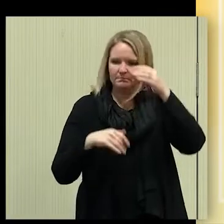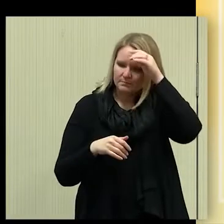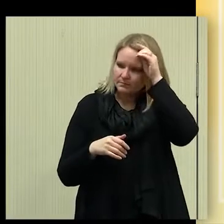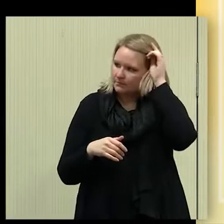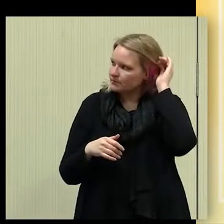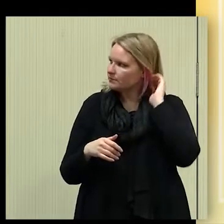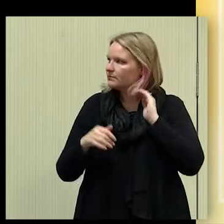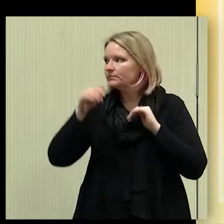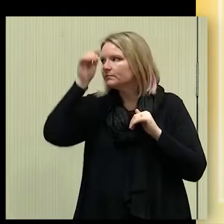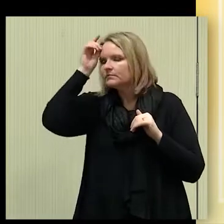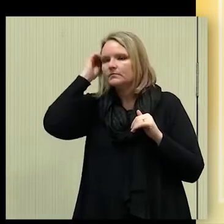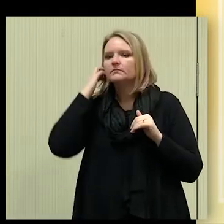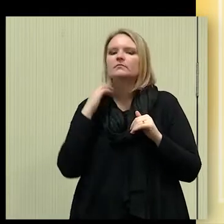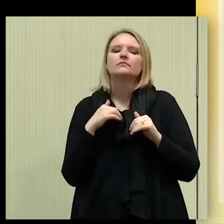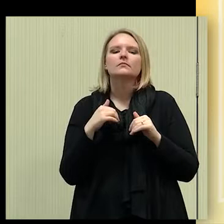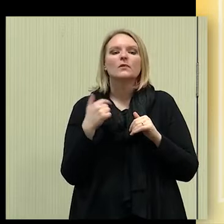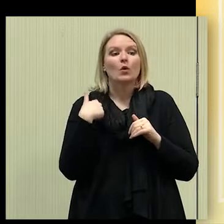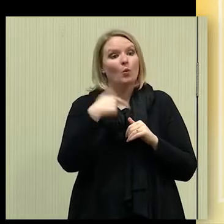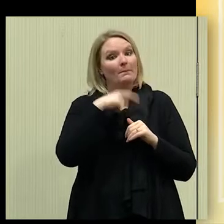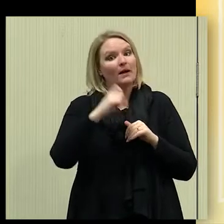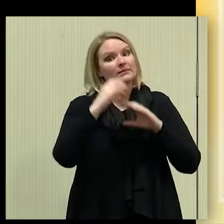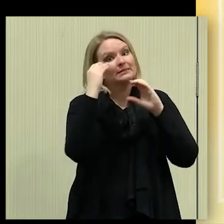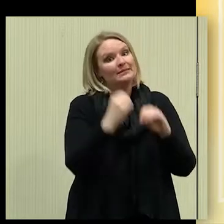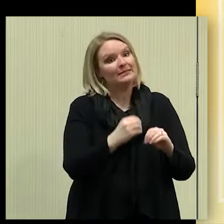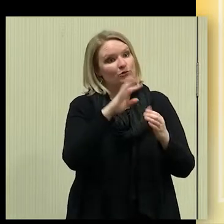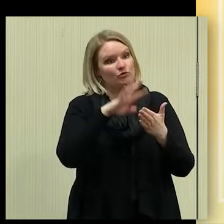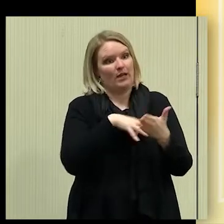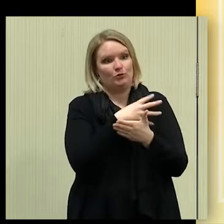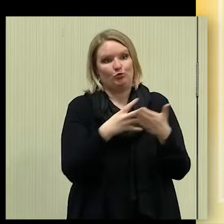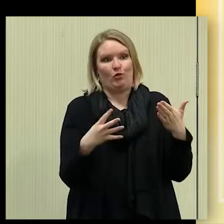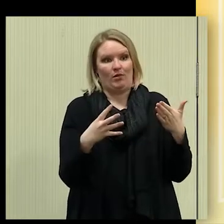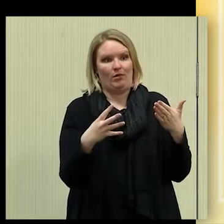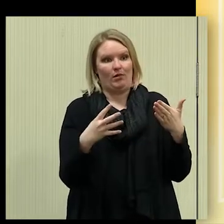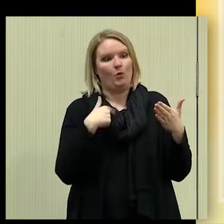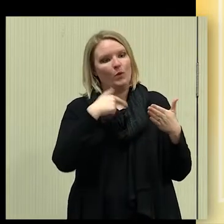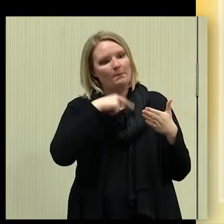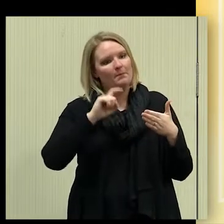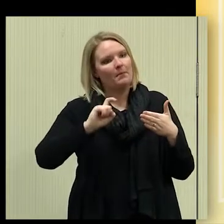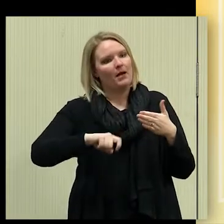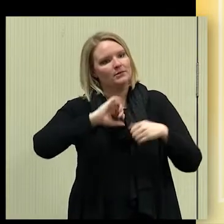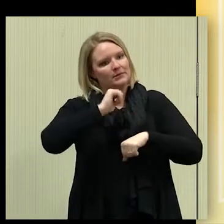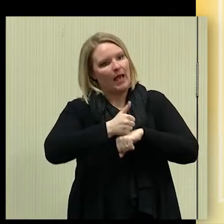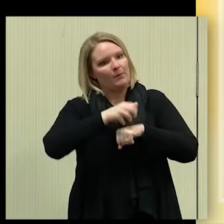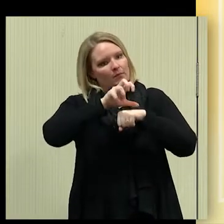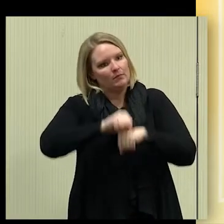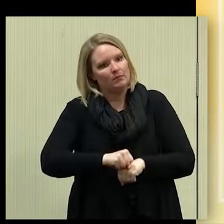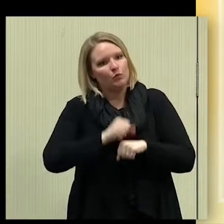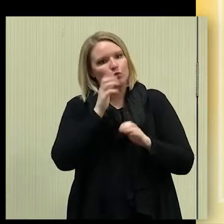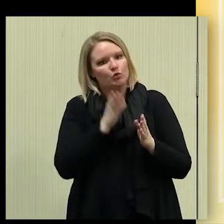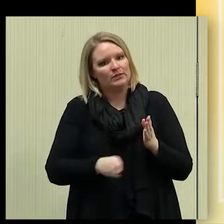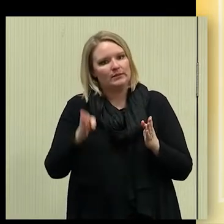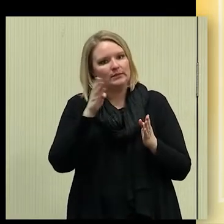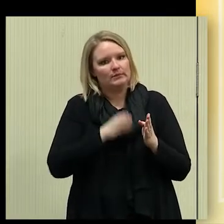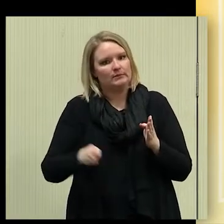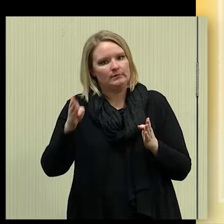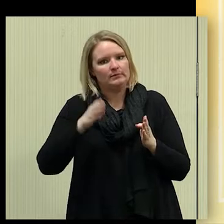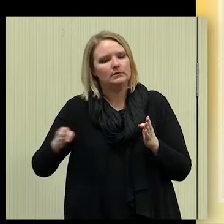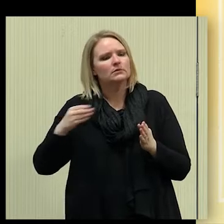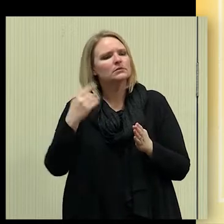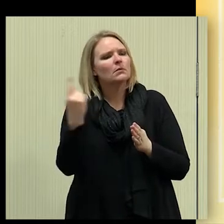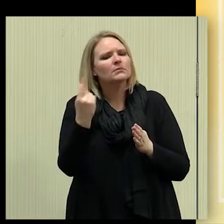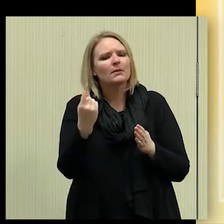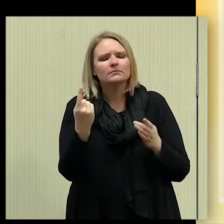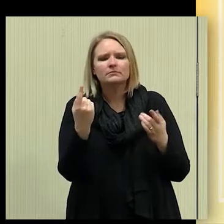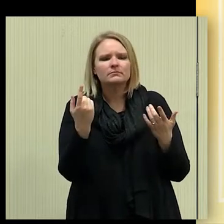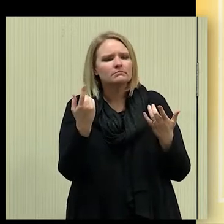We have to teach children the schedule. We have to establish a routine and follow it consistently. Now things are going to come up, right? And we're going